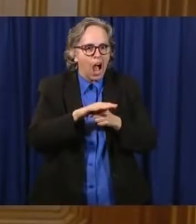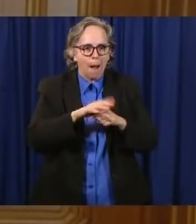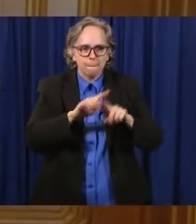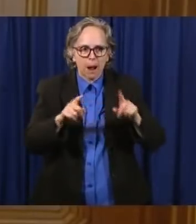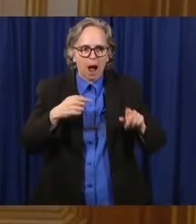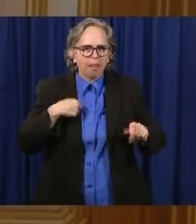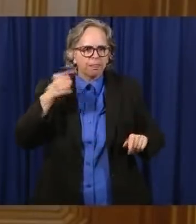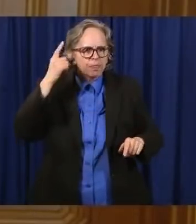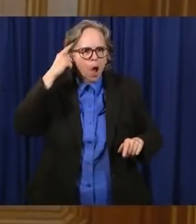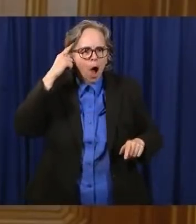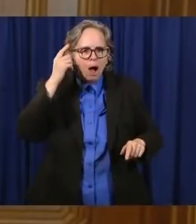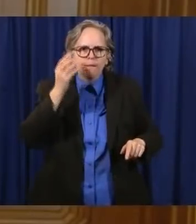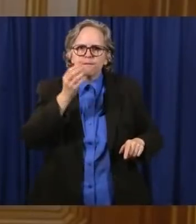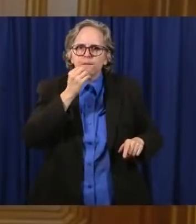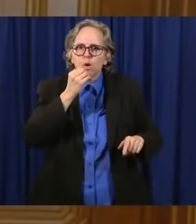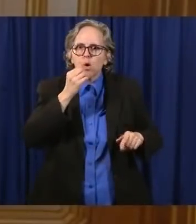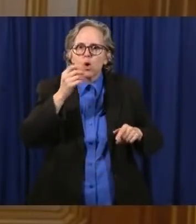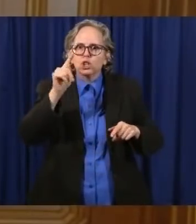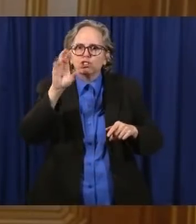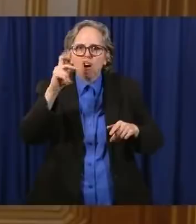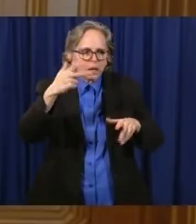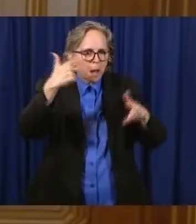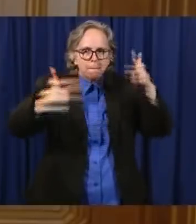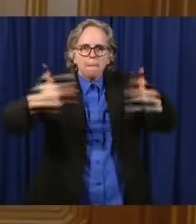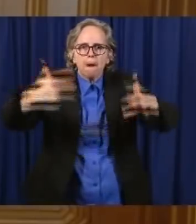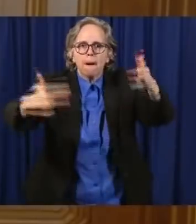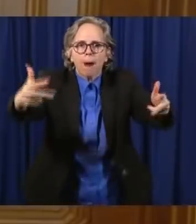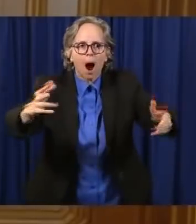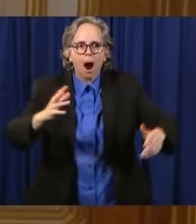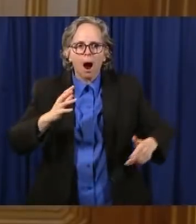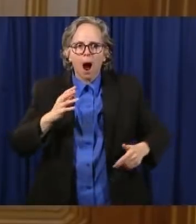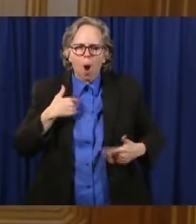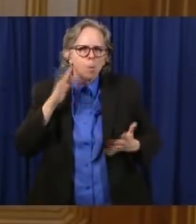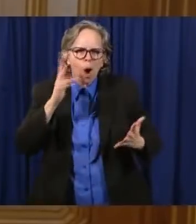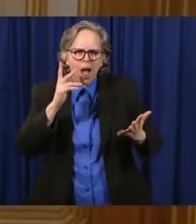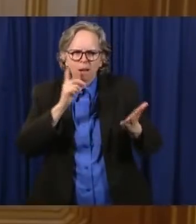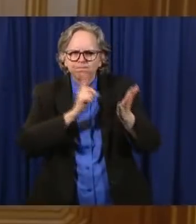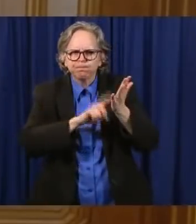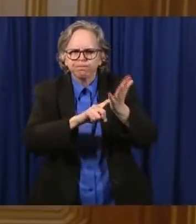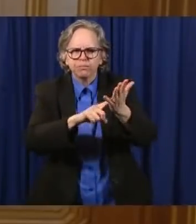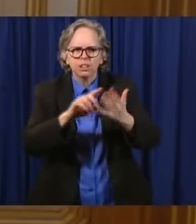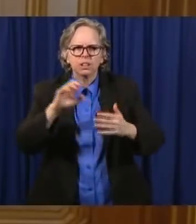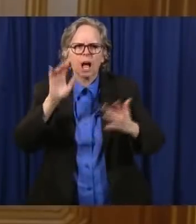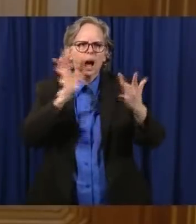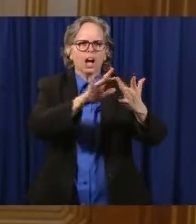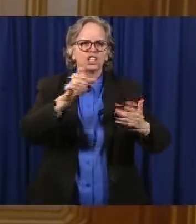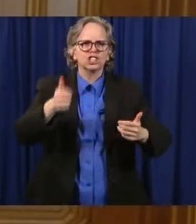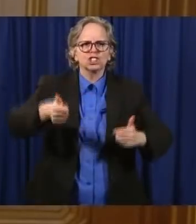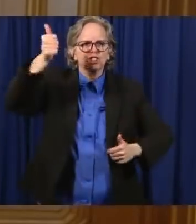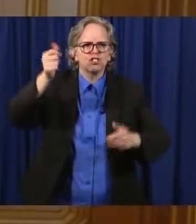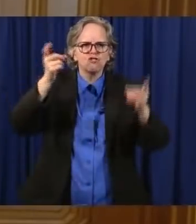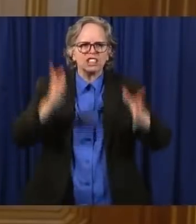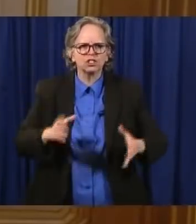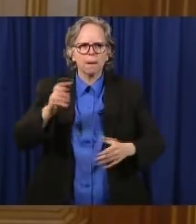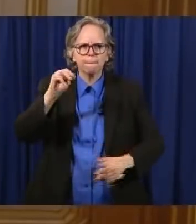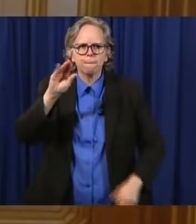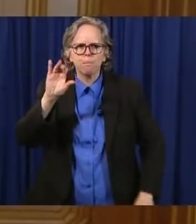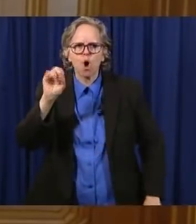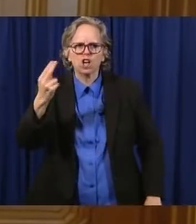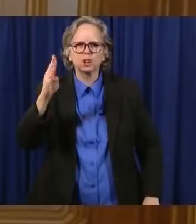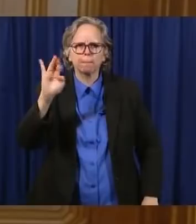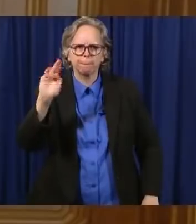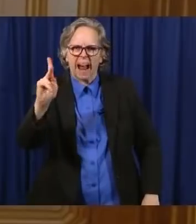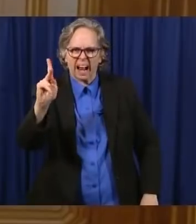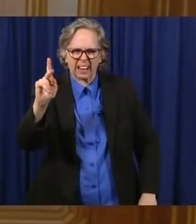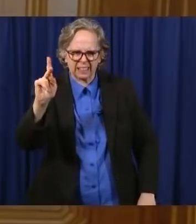there. But I will talk to Director Jack Marshbanks, because when he was on the video a few days ago, or on the screen, this